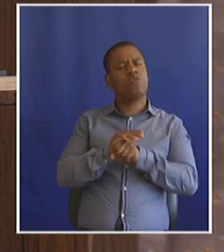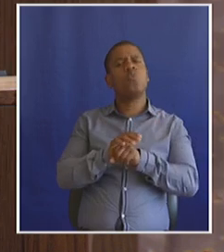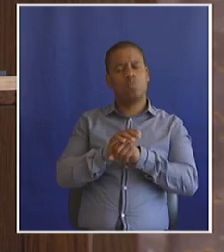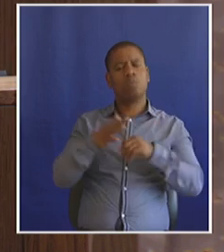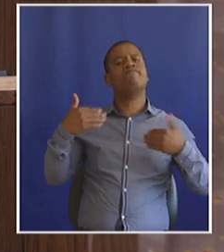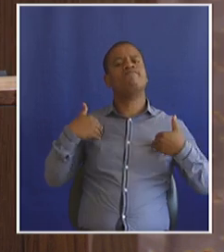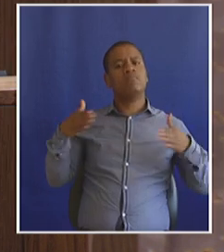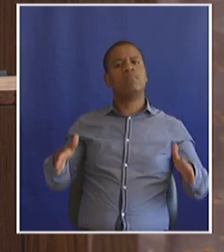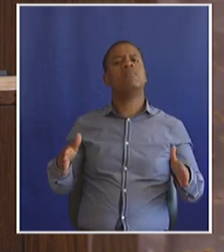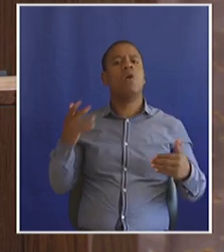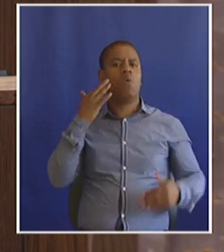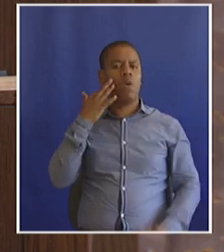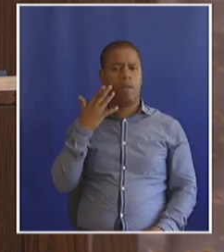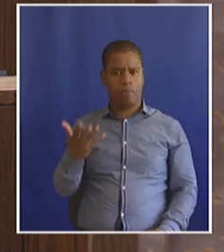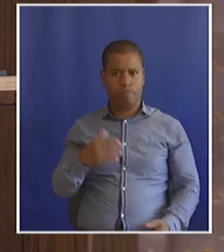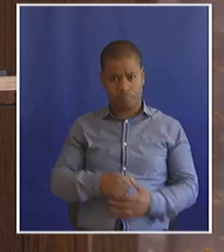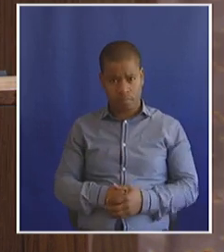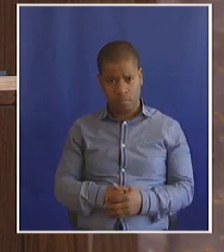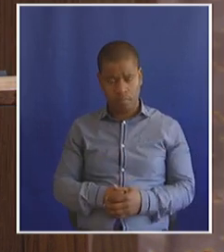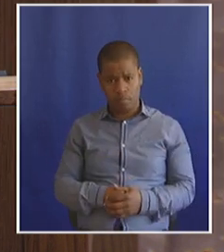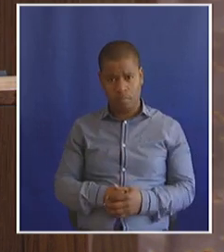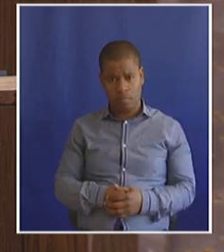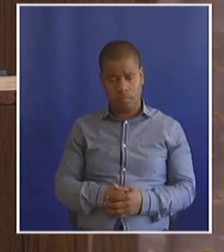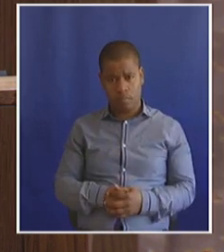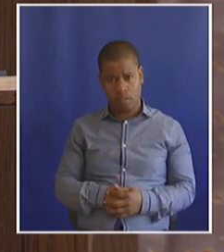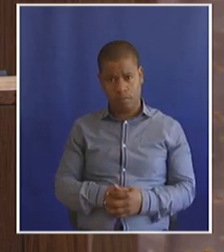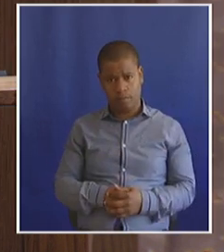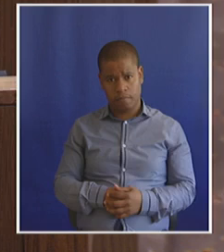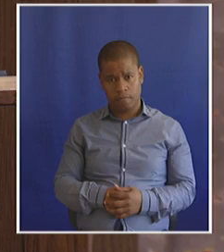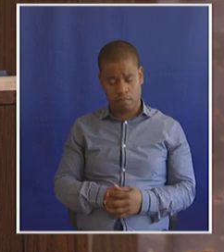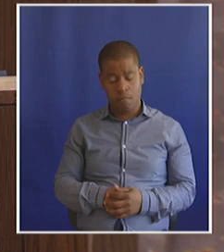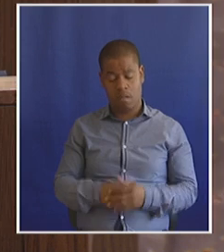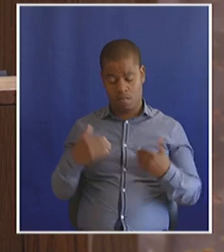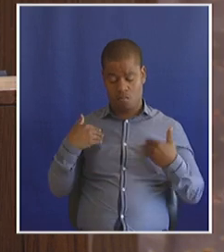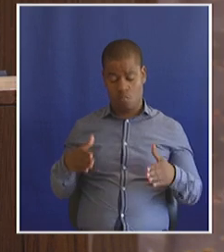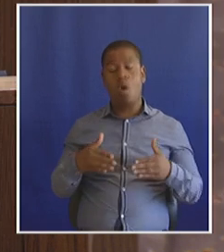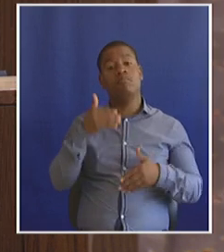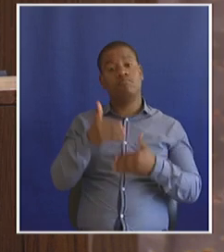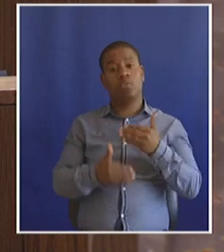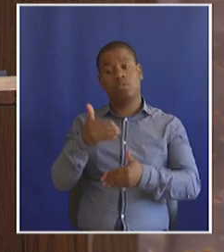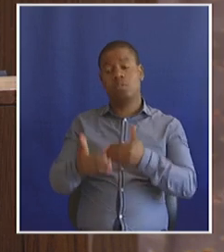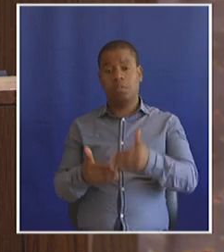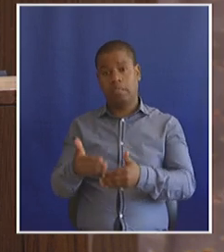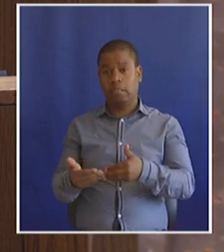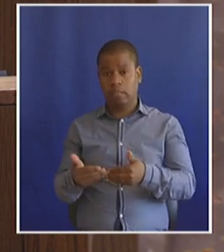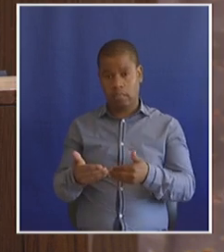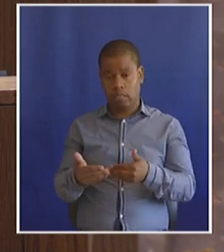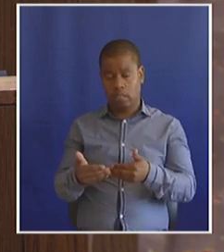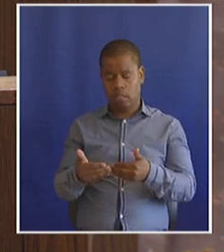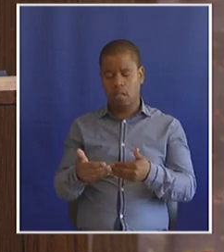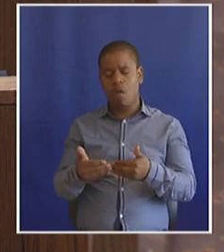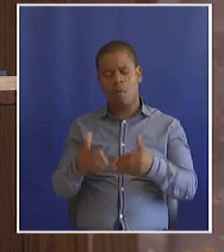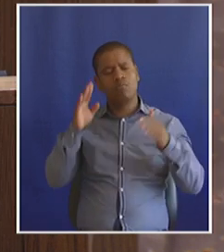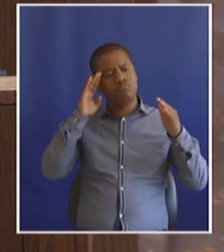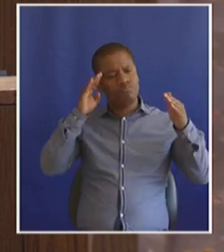started, and part of the process is this greater education